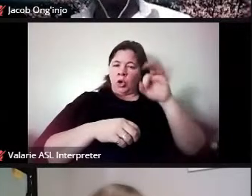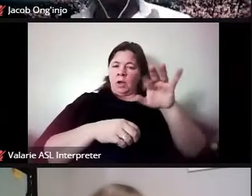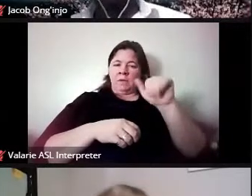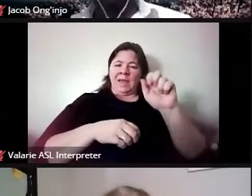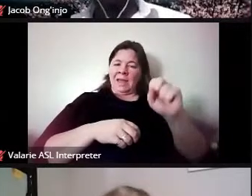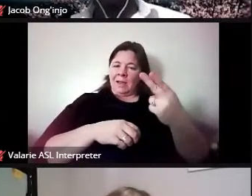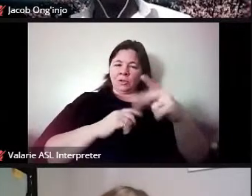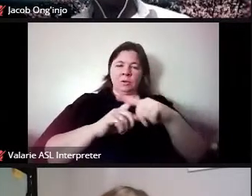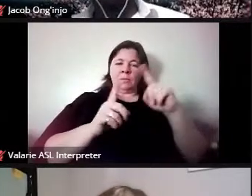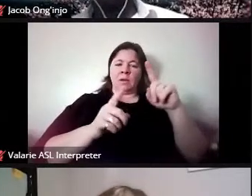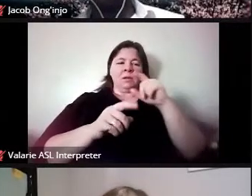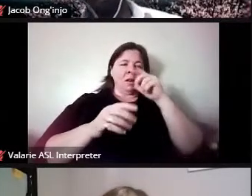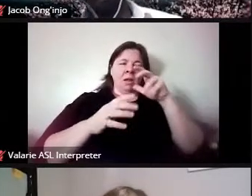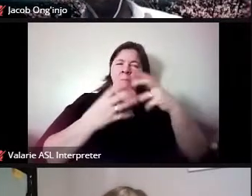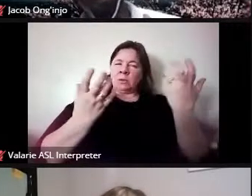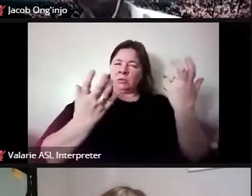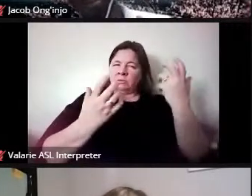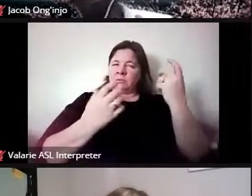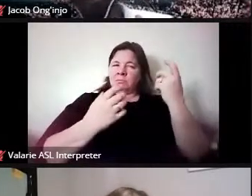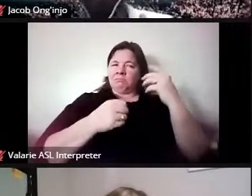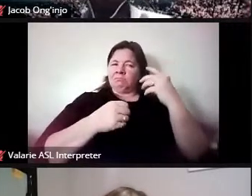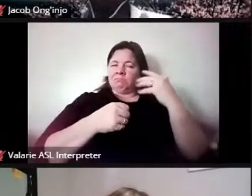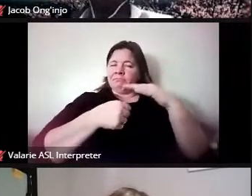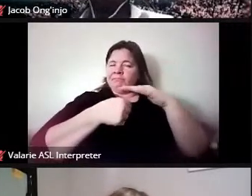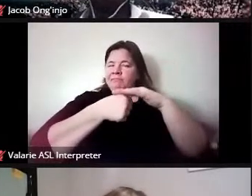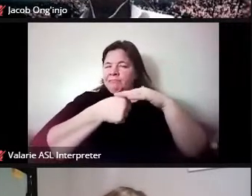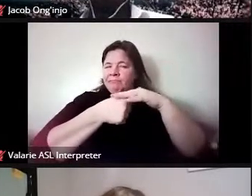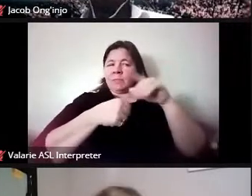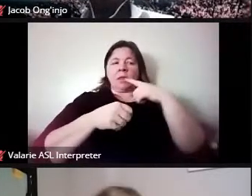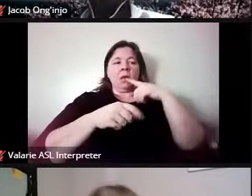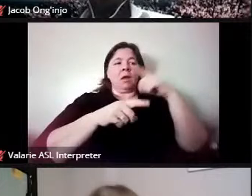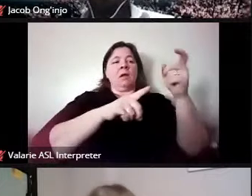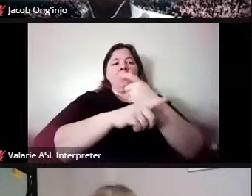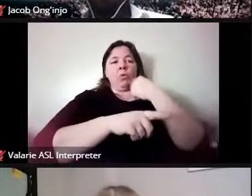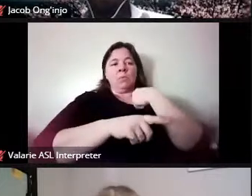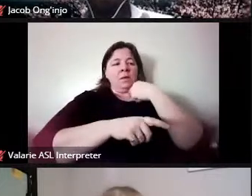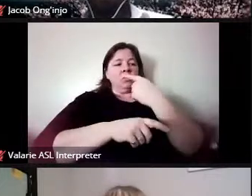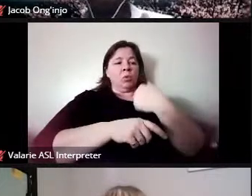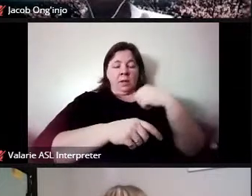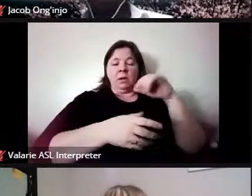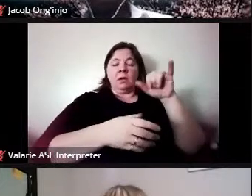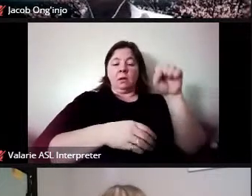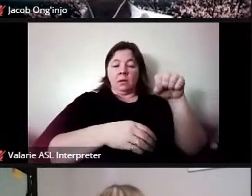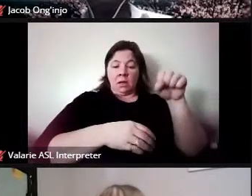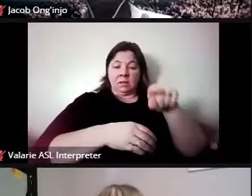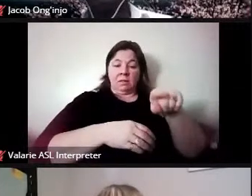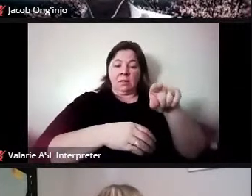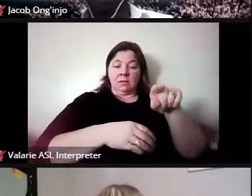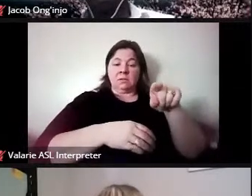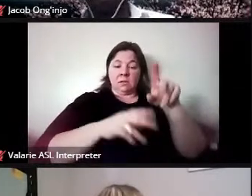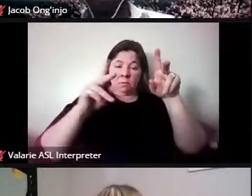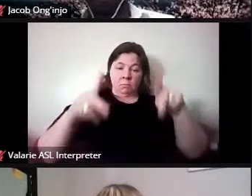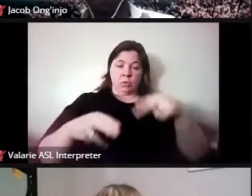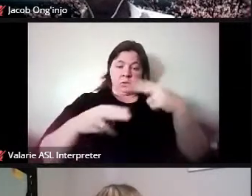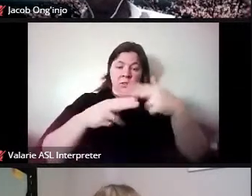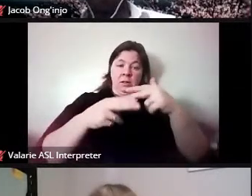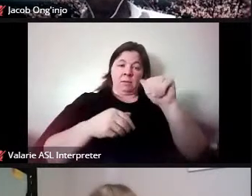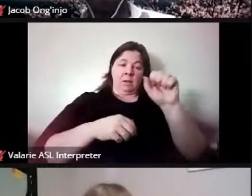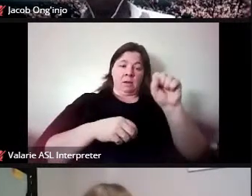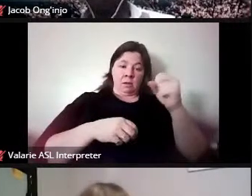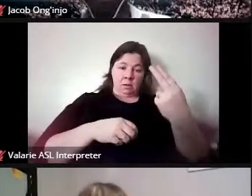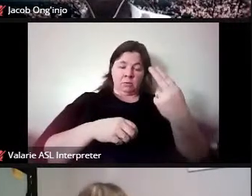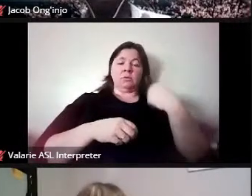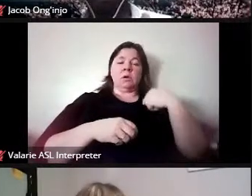not so much. And when he called me and told that, yeah, this person is Ash, oh, that then